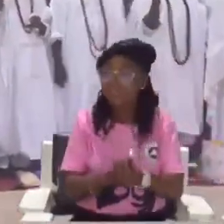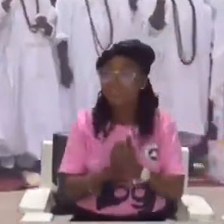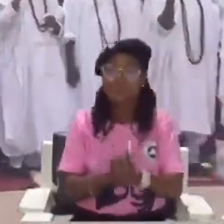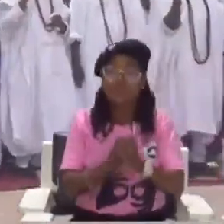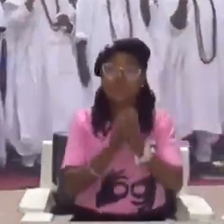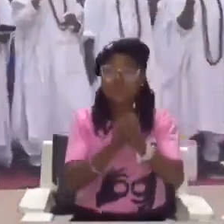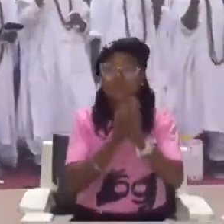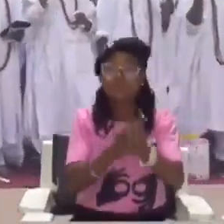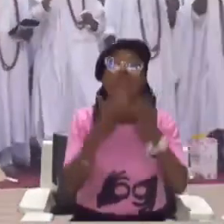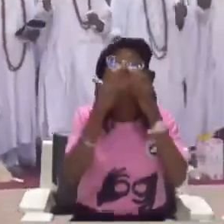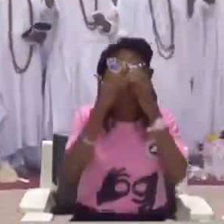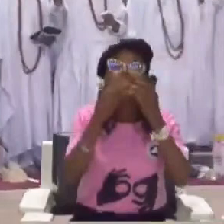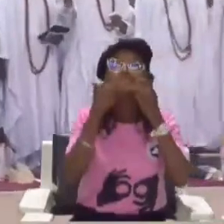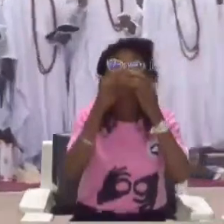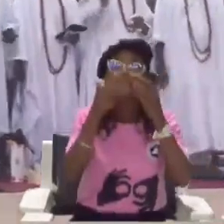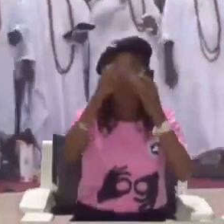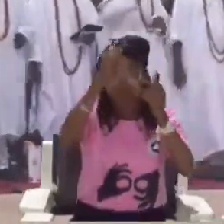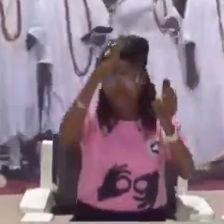Thank you, Father.